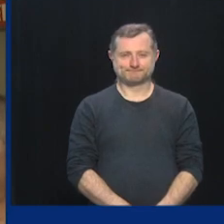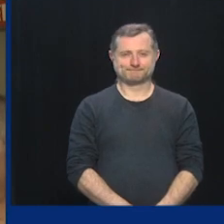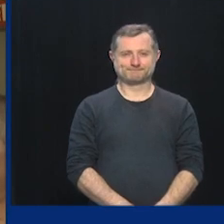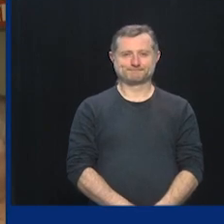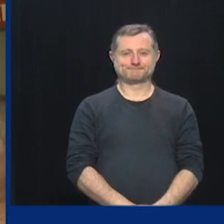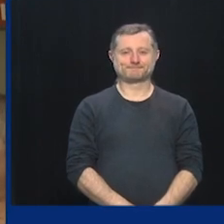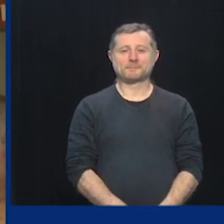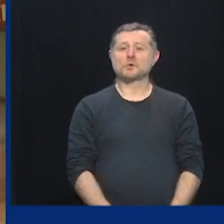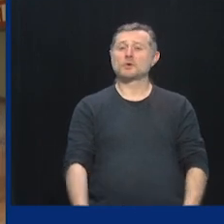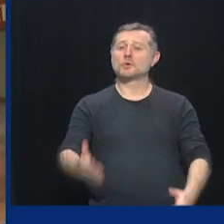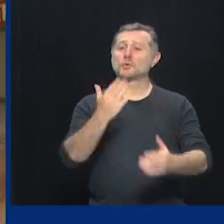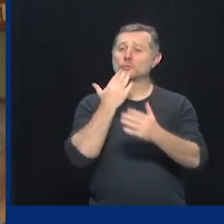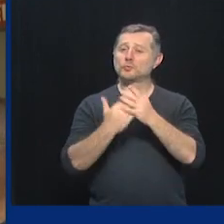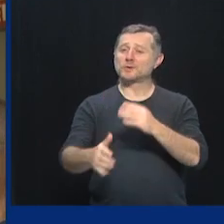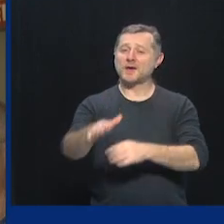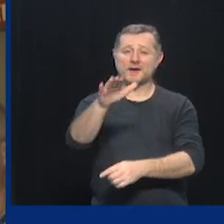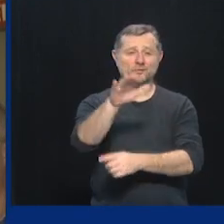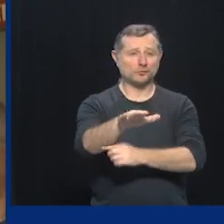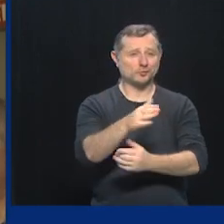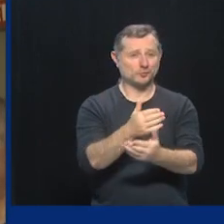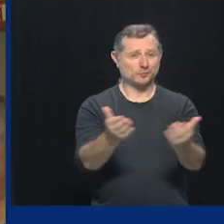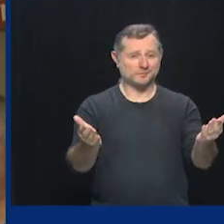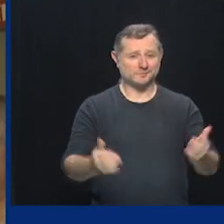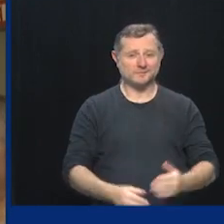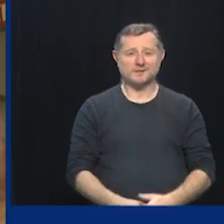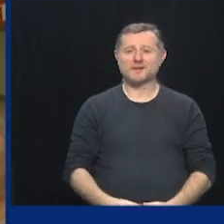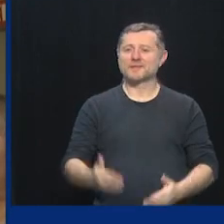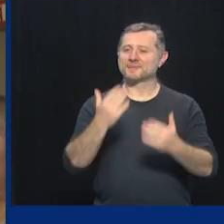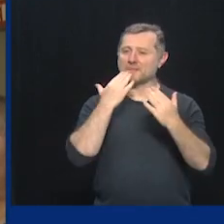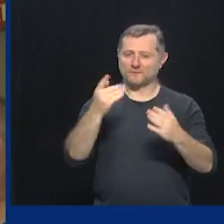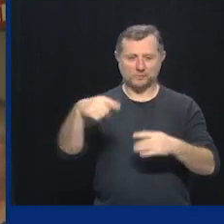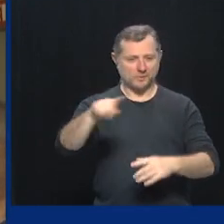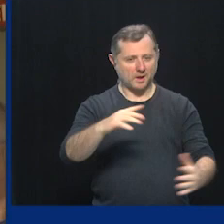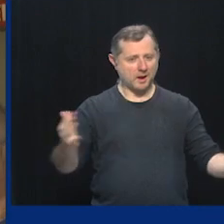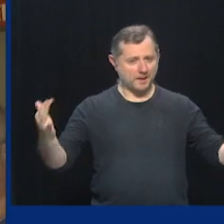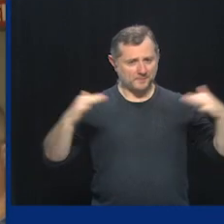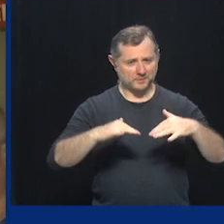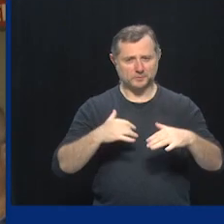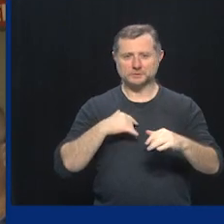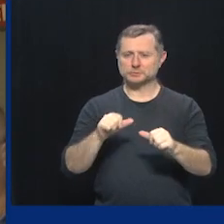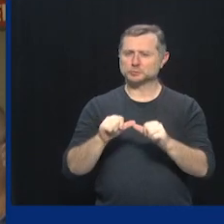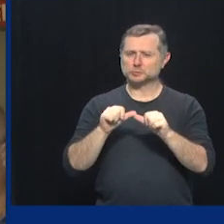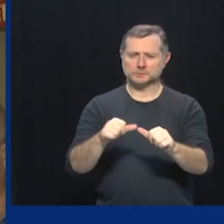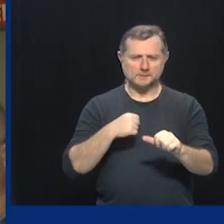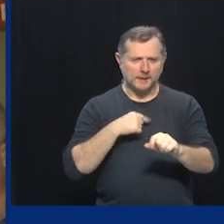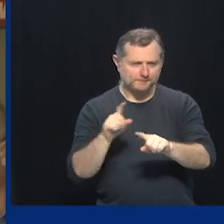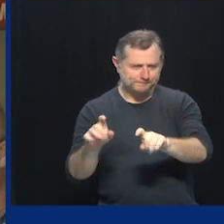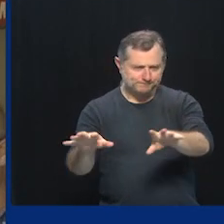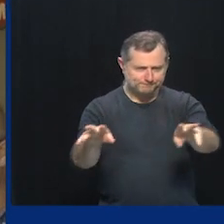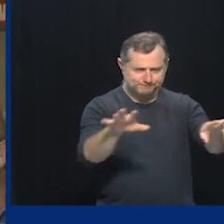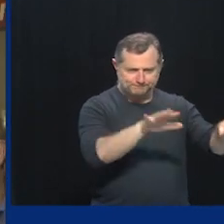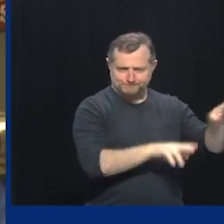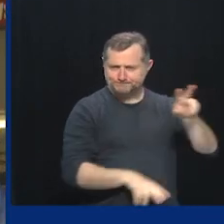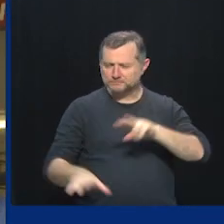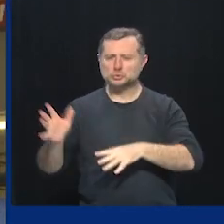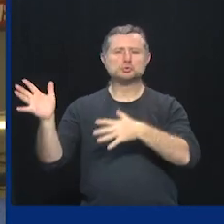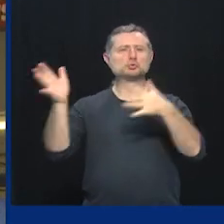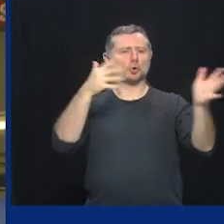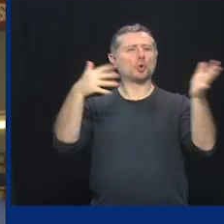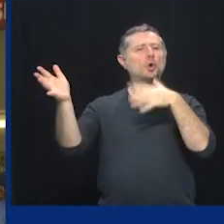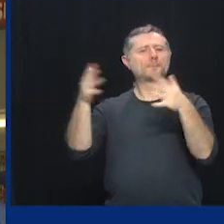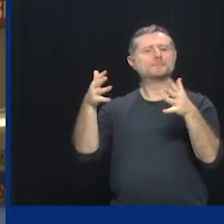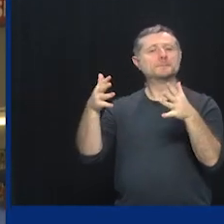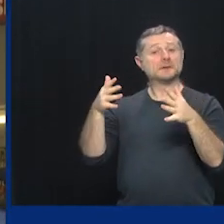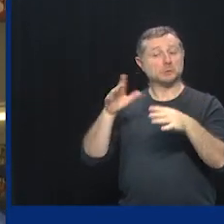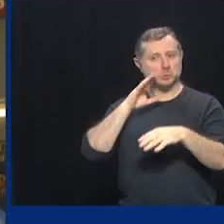Good afternoon. Thank you for joining us as we continue our survey of storm